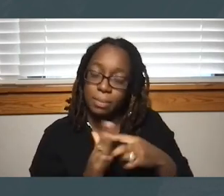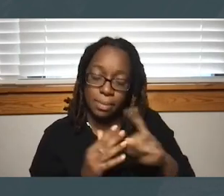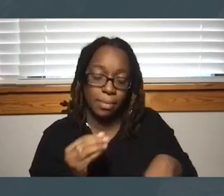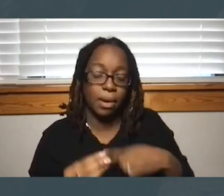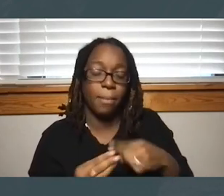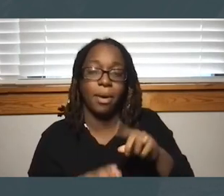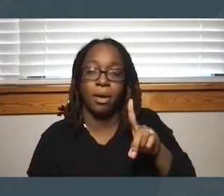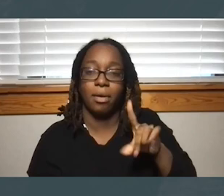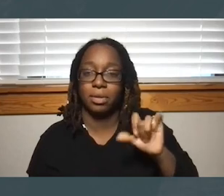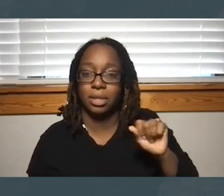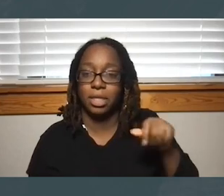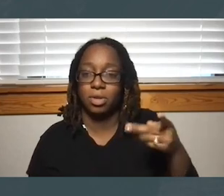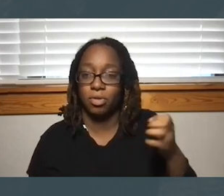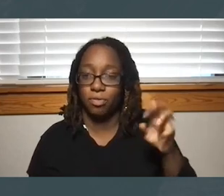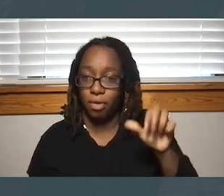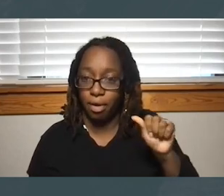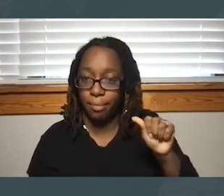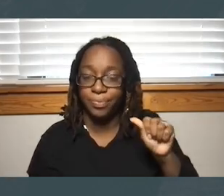that,